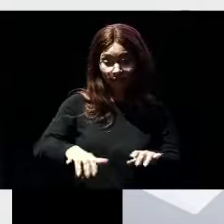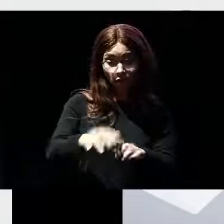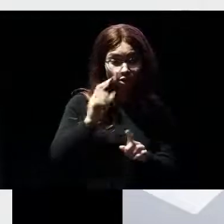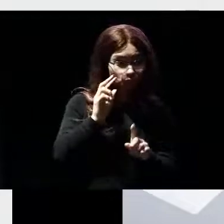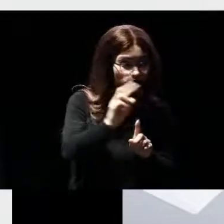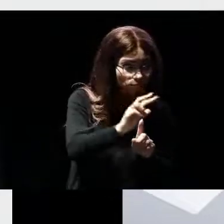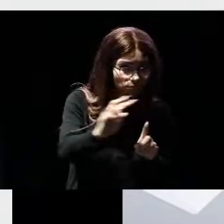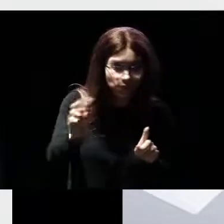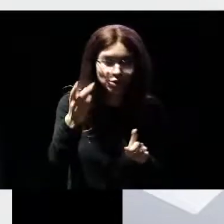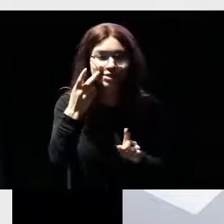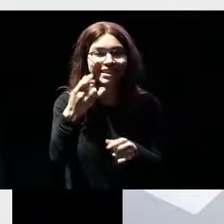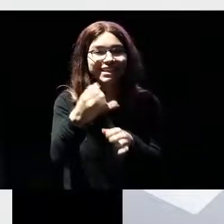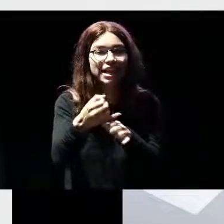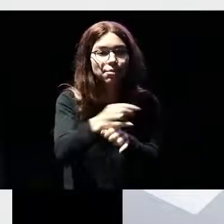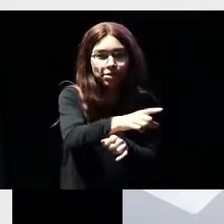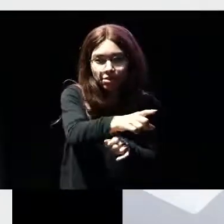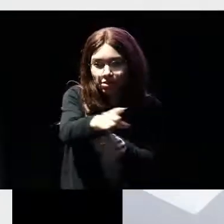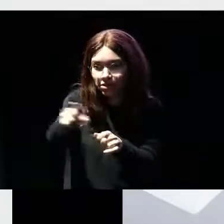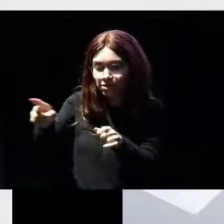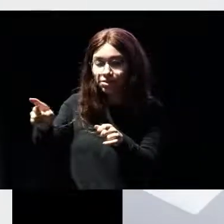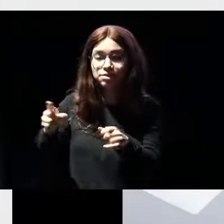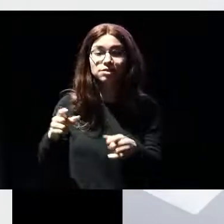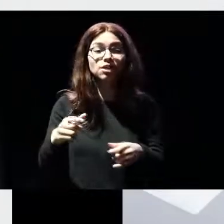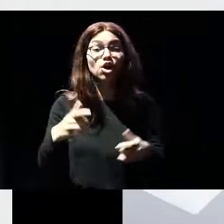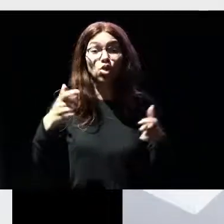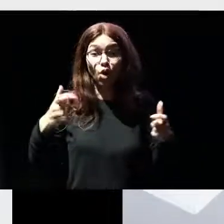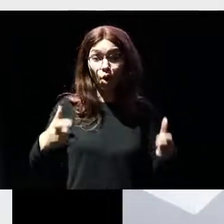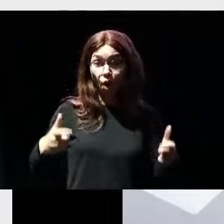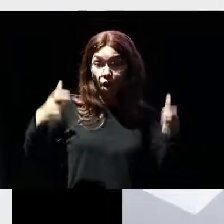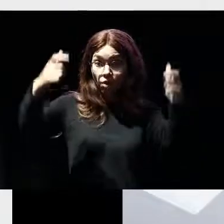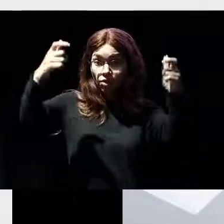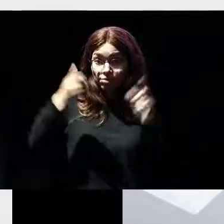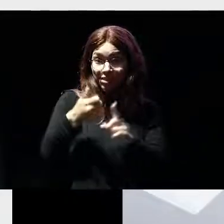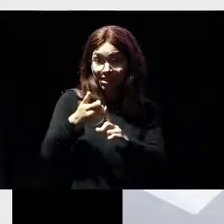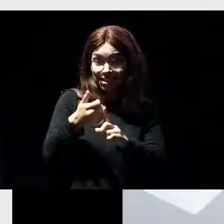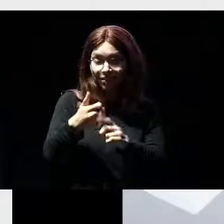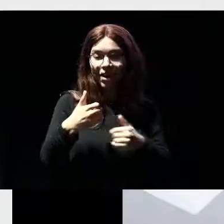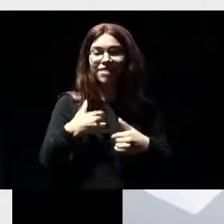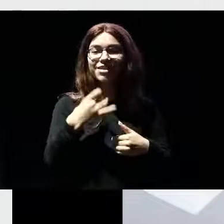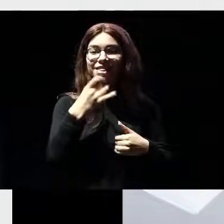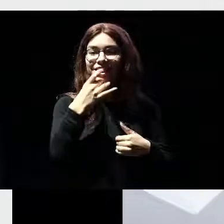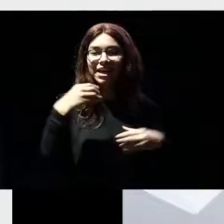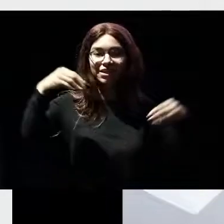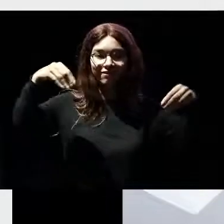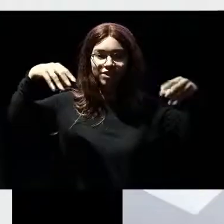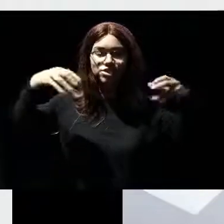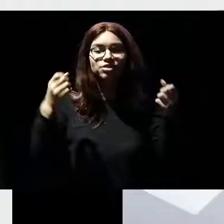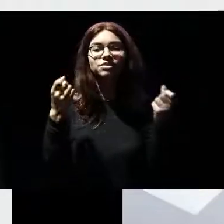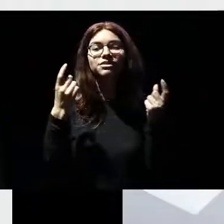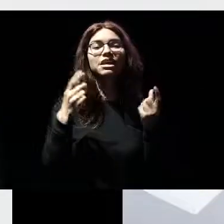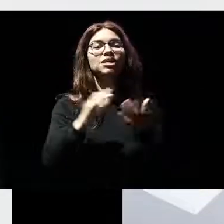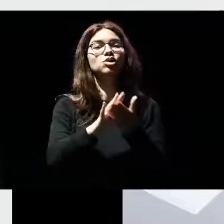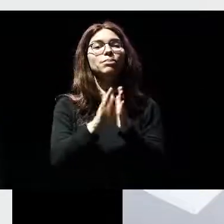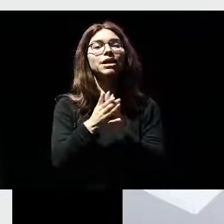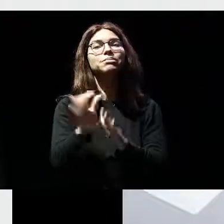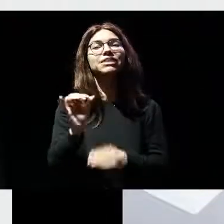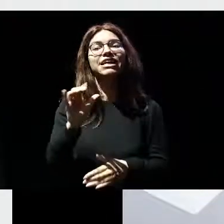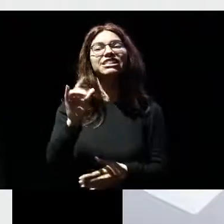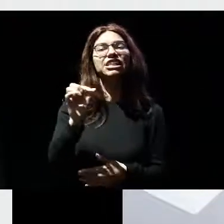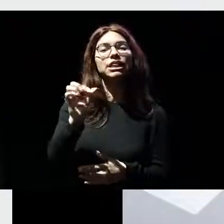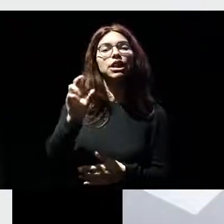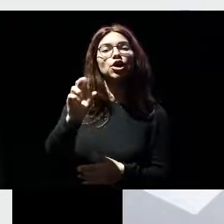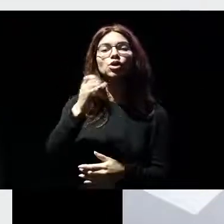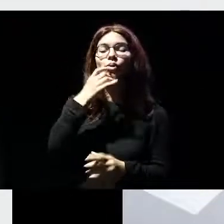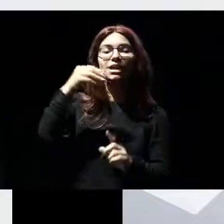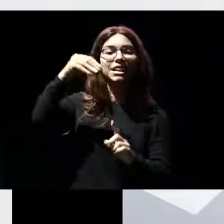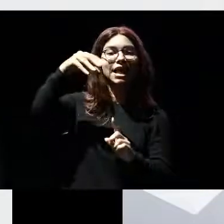beyond. Columns have a series of light fixtures, so the columns become almost like chandeliers. The